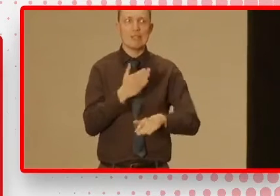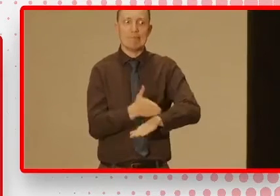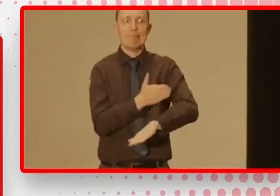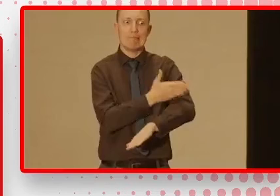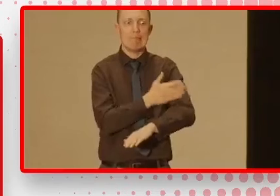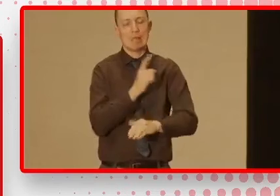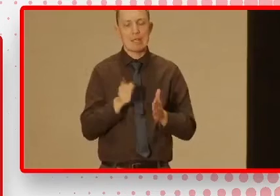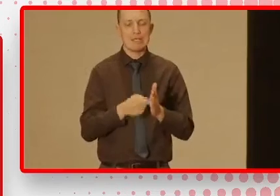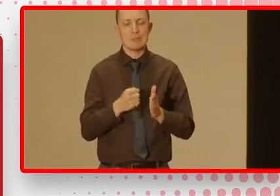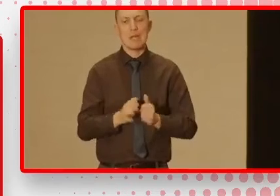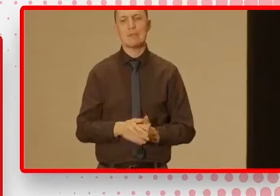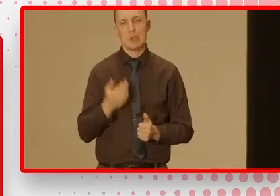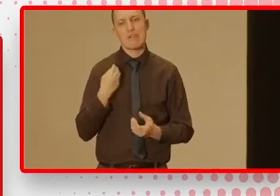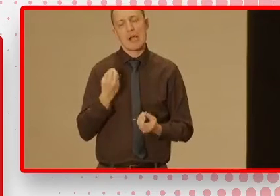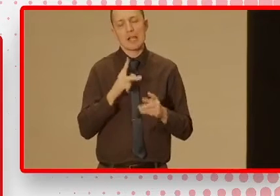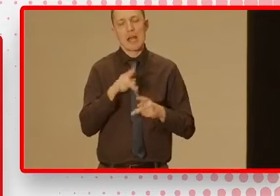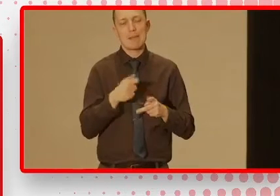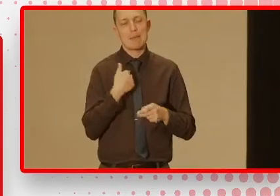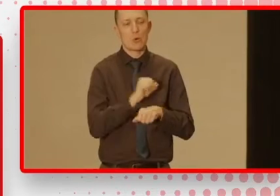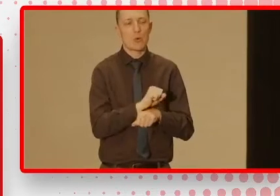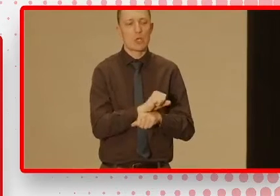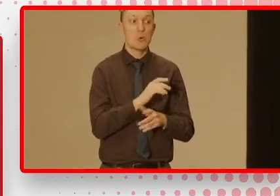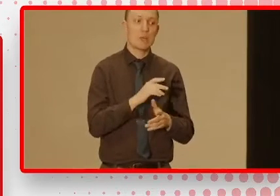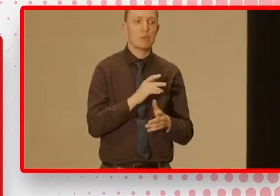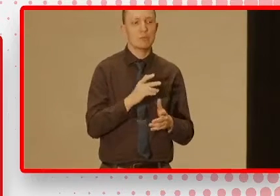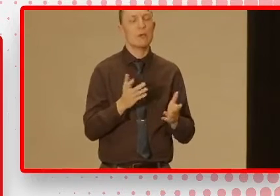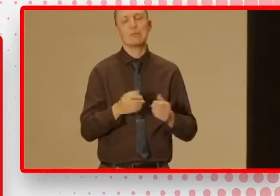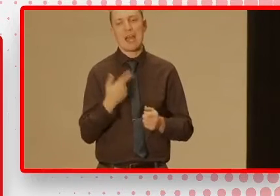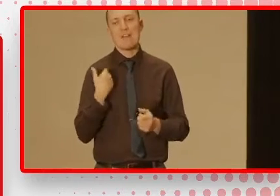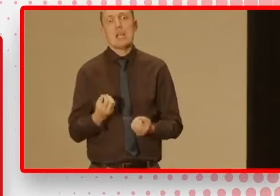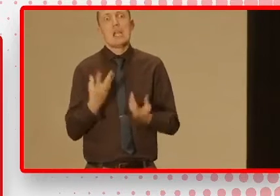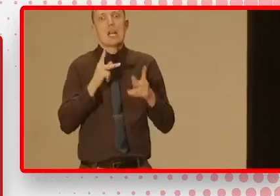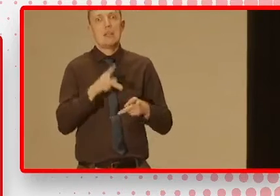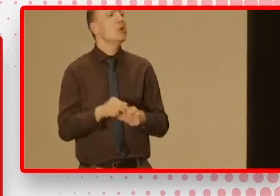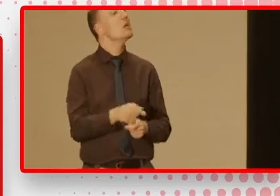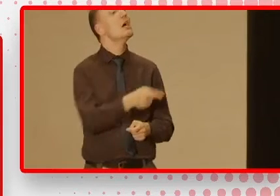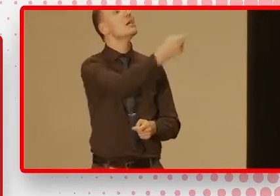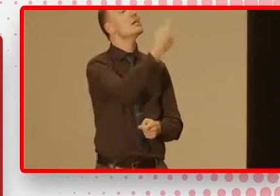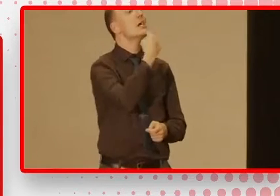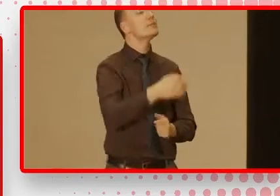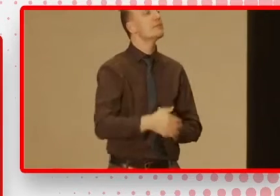sometimes because we have a lot of folks that we're working with. Yes, question in the back?